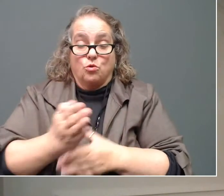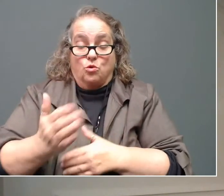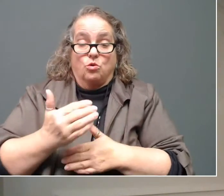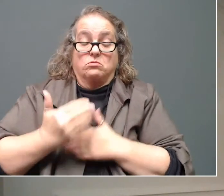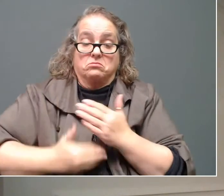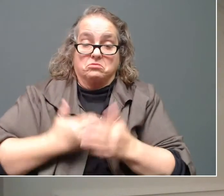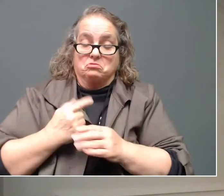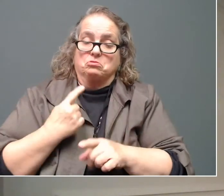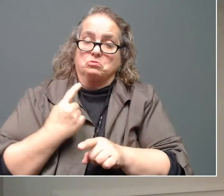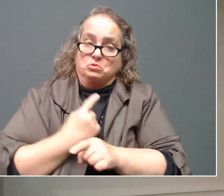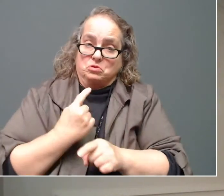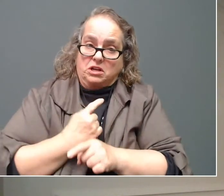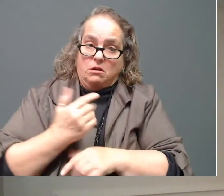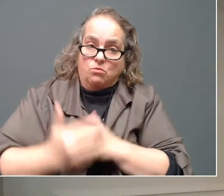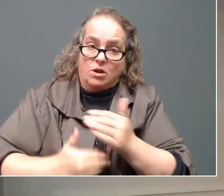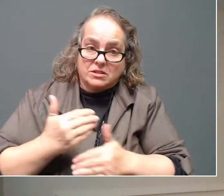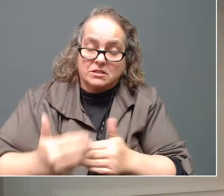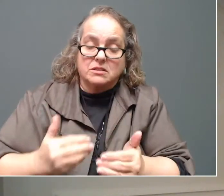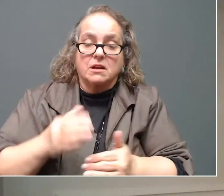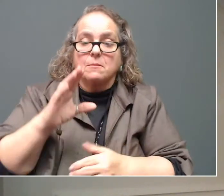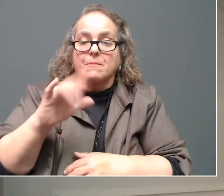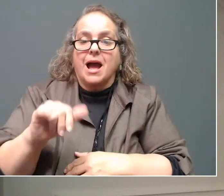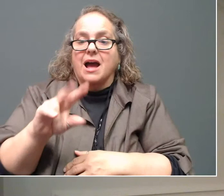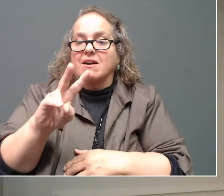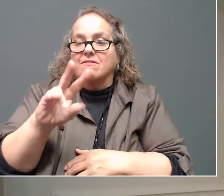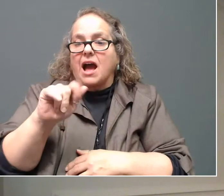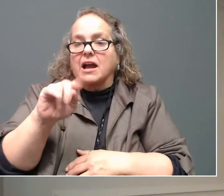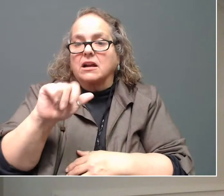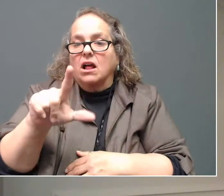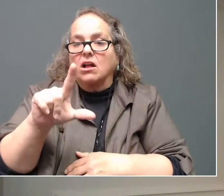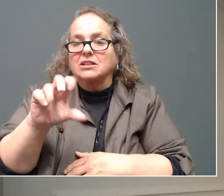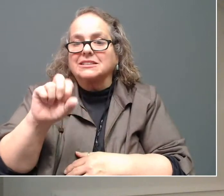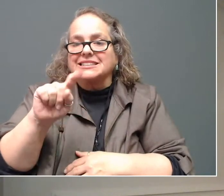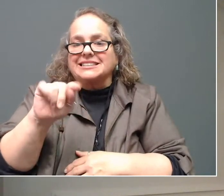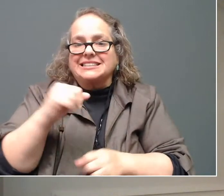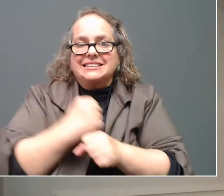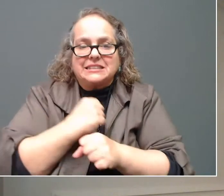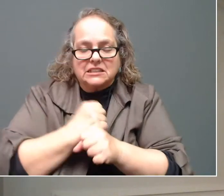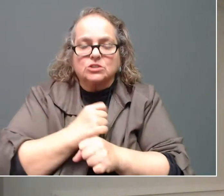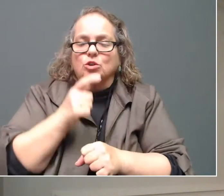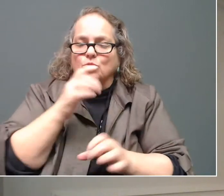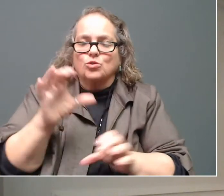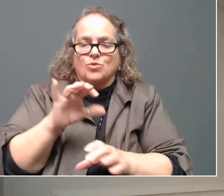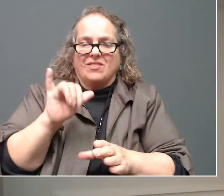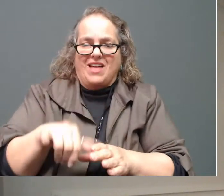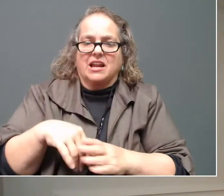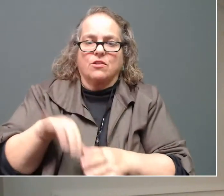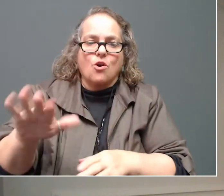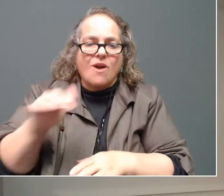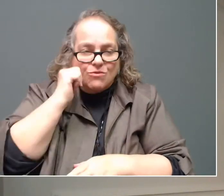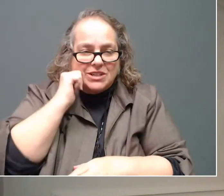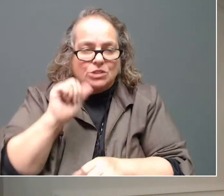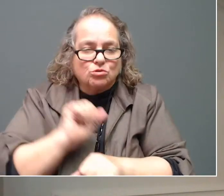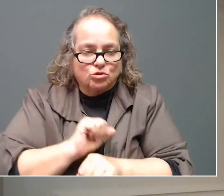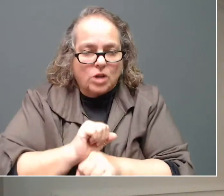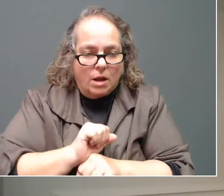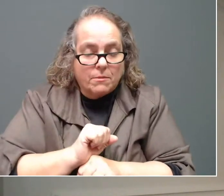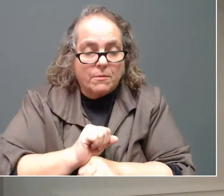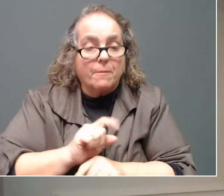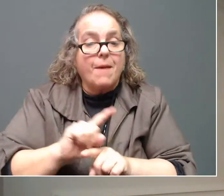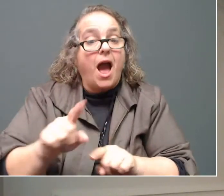other epidemiology staff who do this as a matter of routine course in their jobs. There's a subset